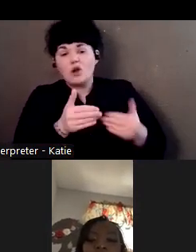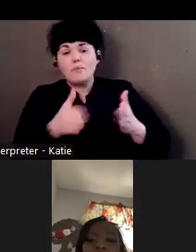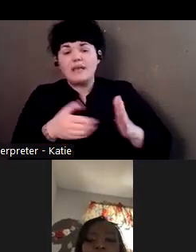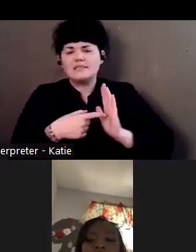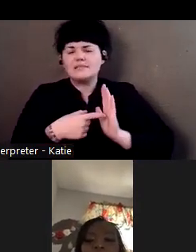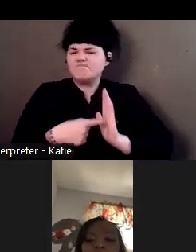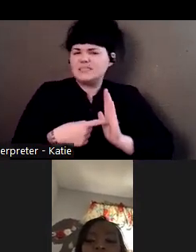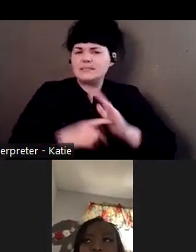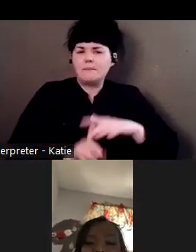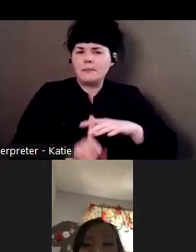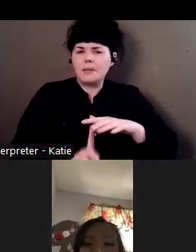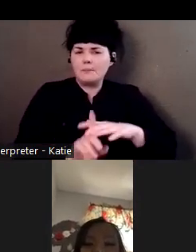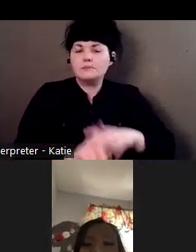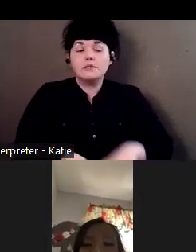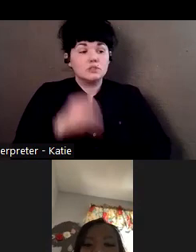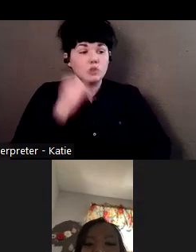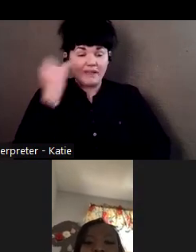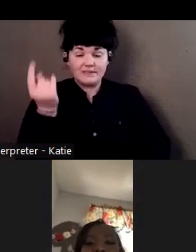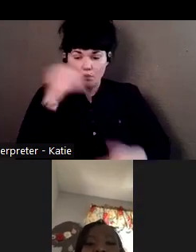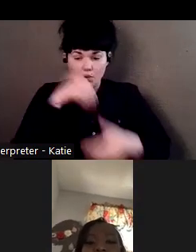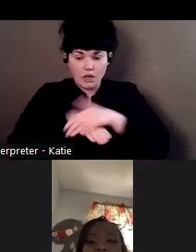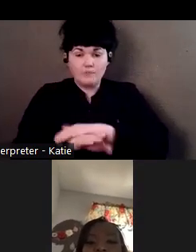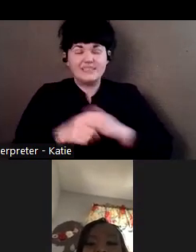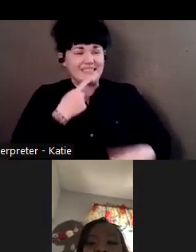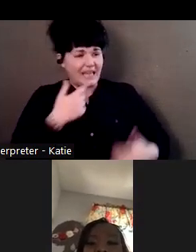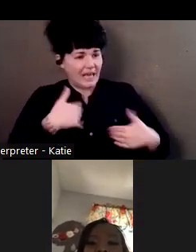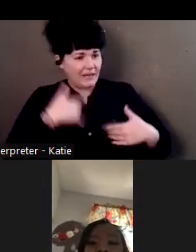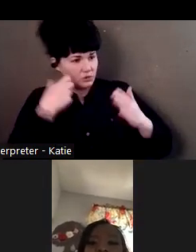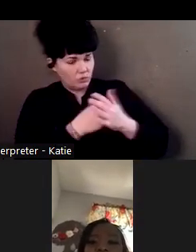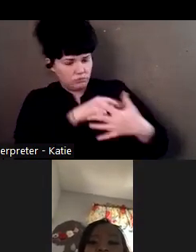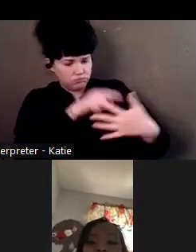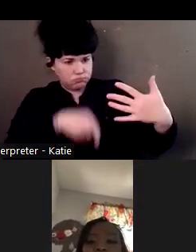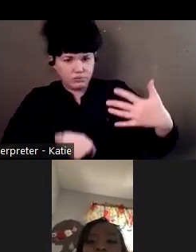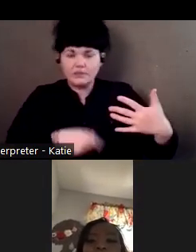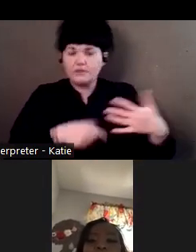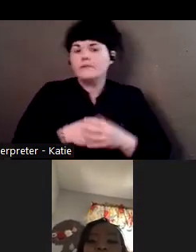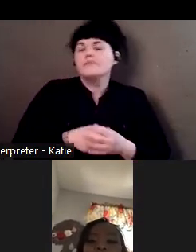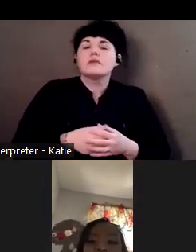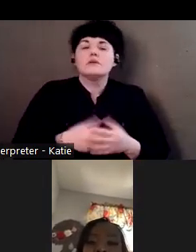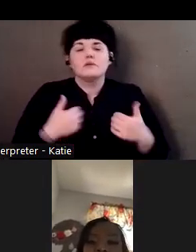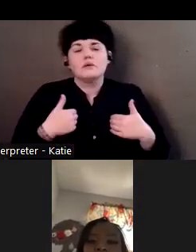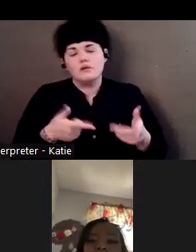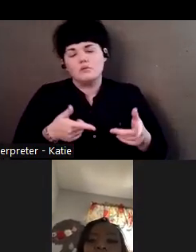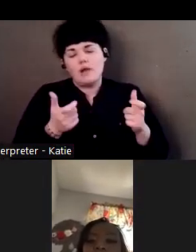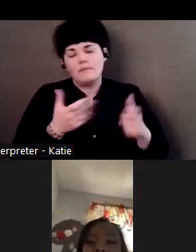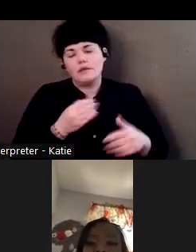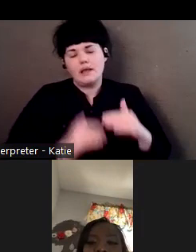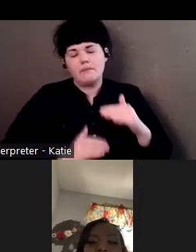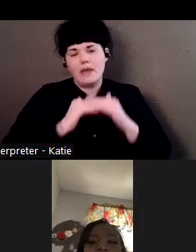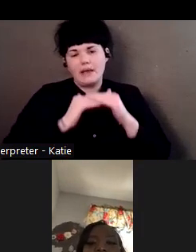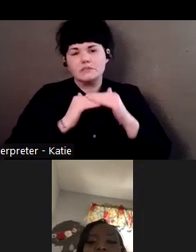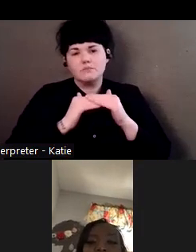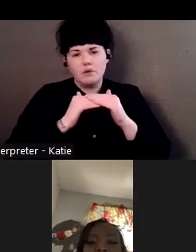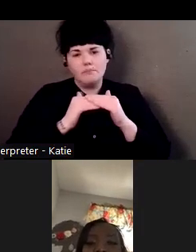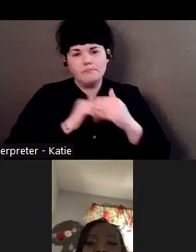and this will help you think about the different types of strokes it may be. So an embolic stroke, the symptoms are rapid and at maximum on the